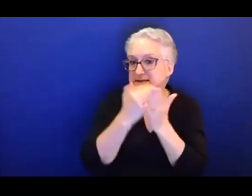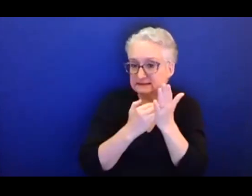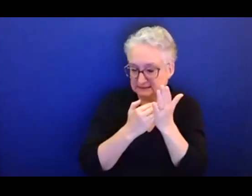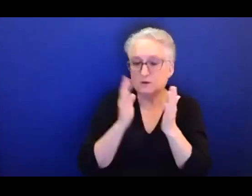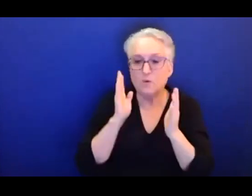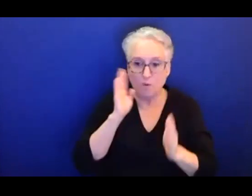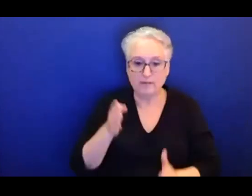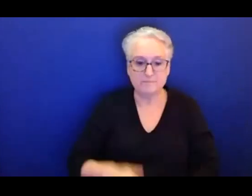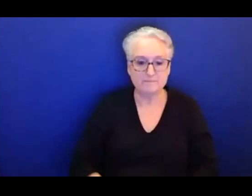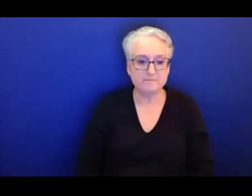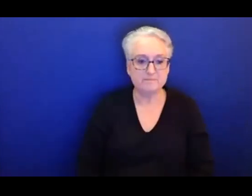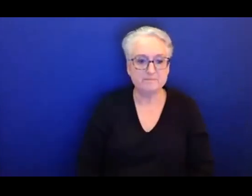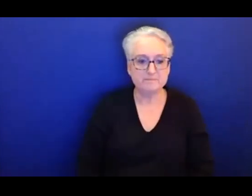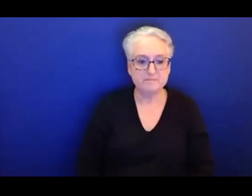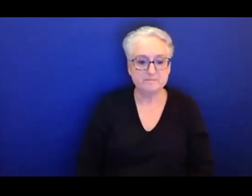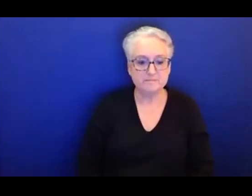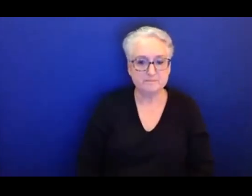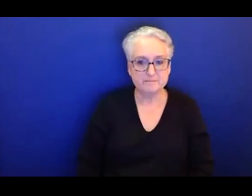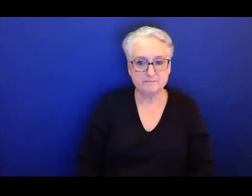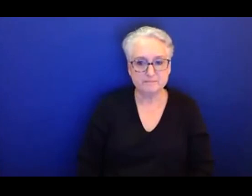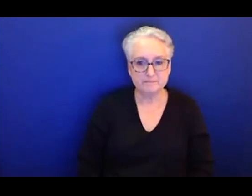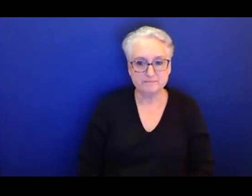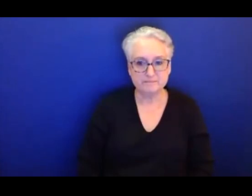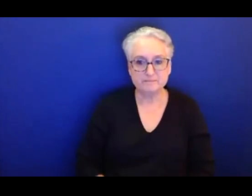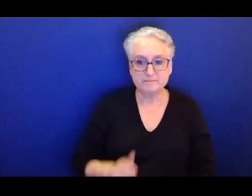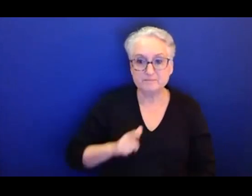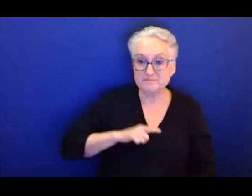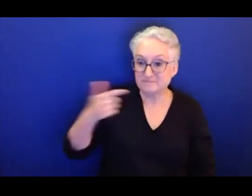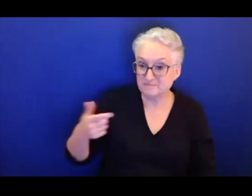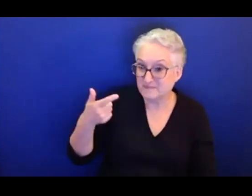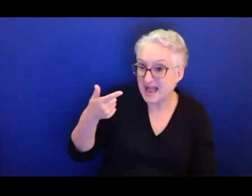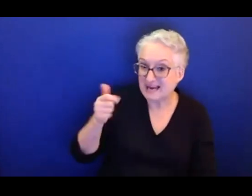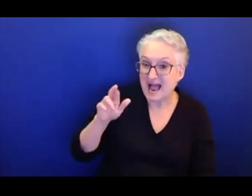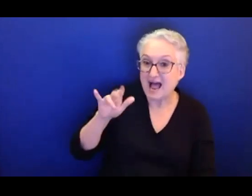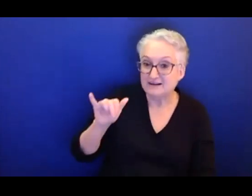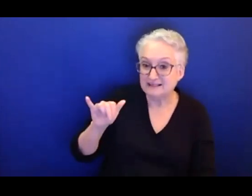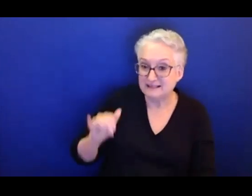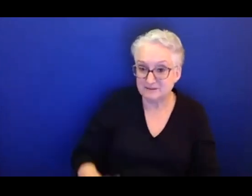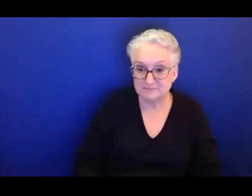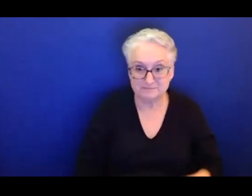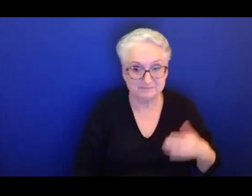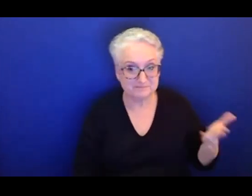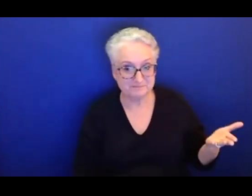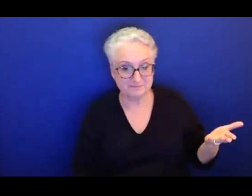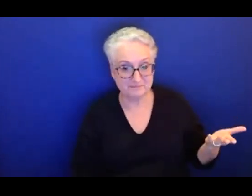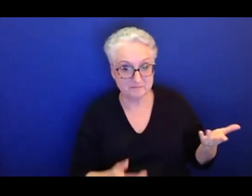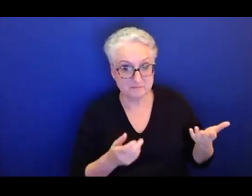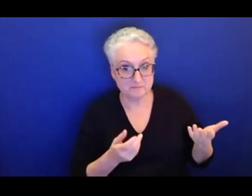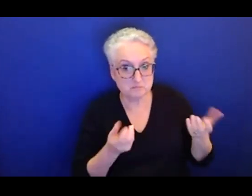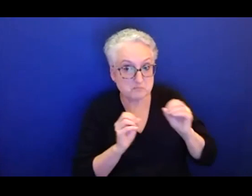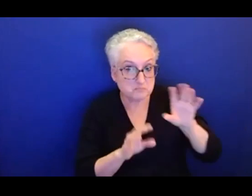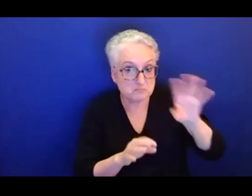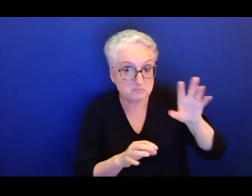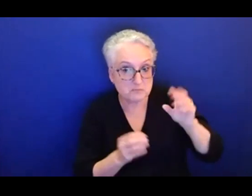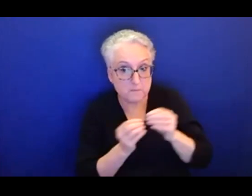up the presentation and just to give some information on one more way that you can have your voice be